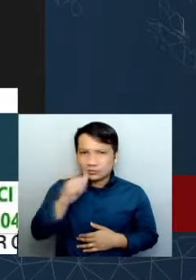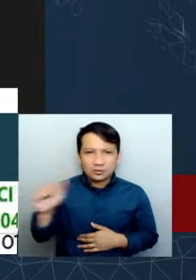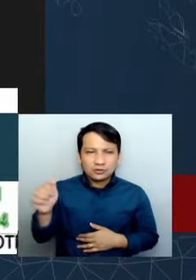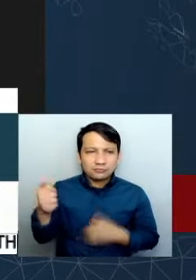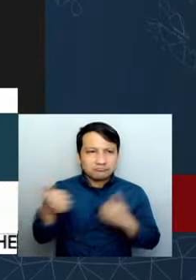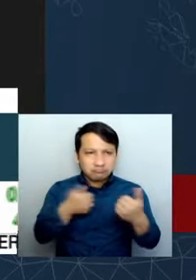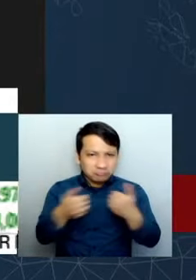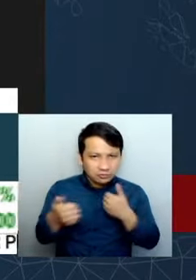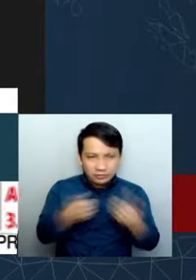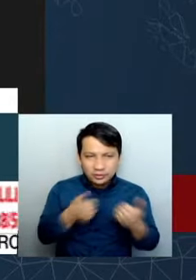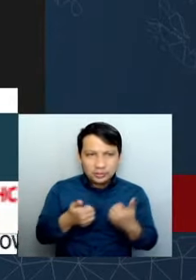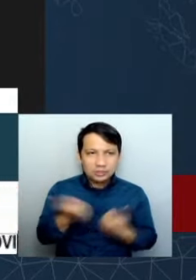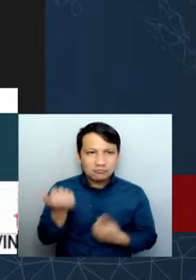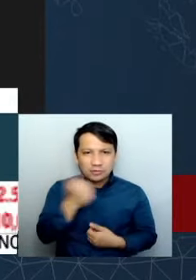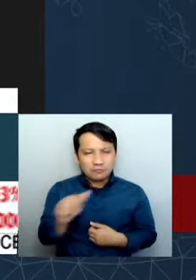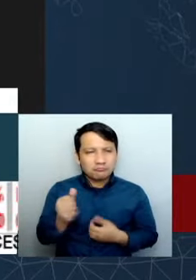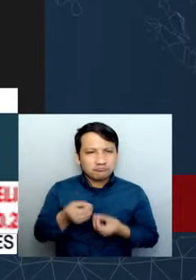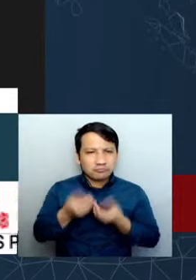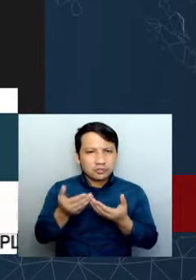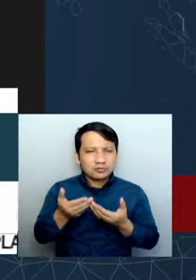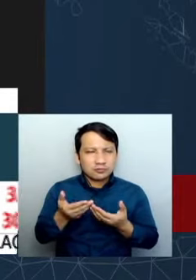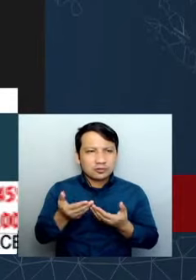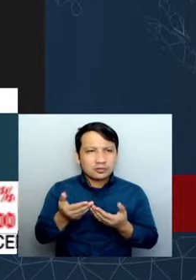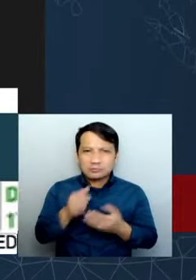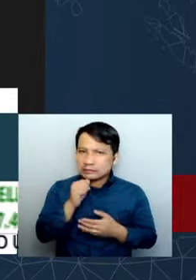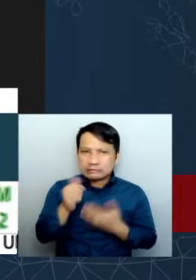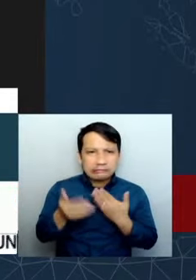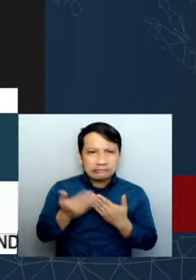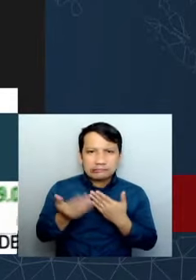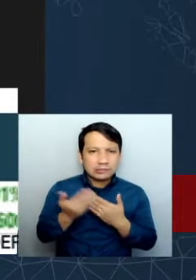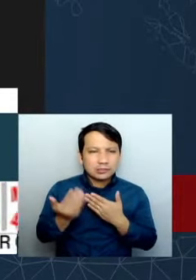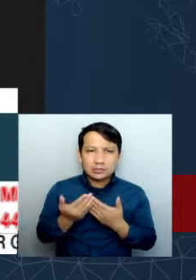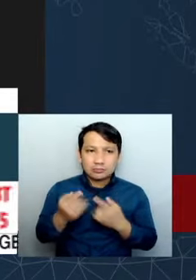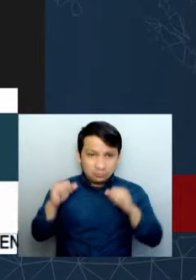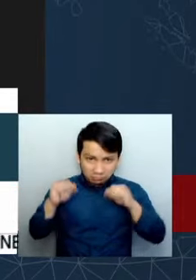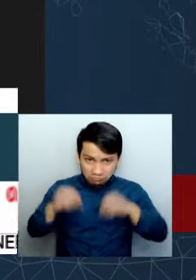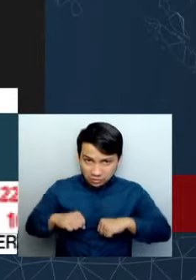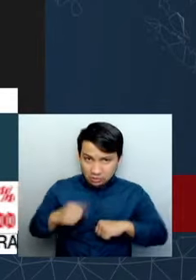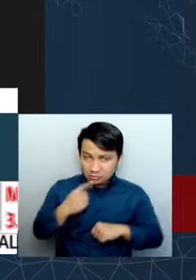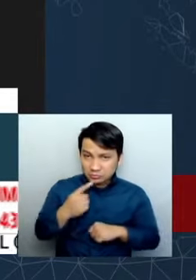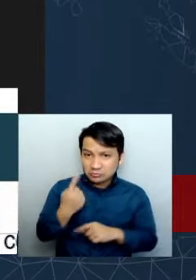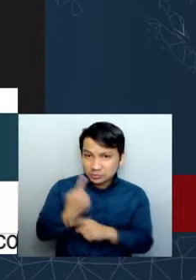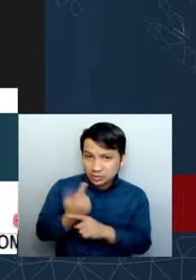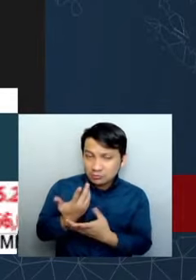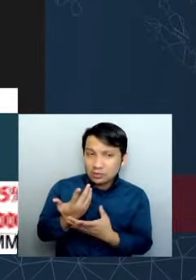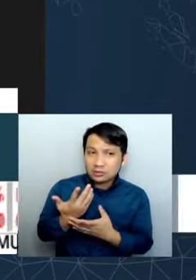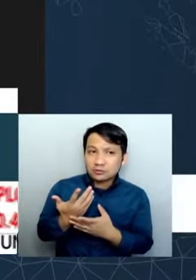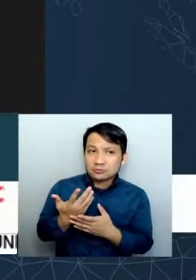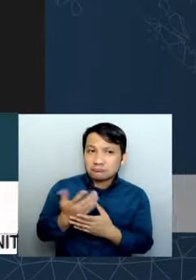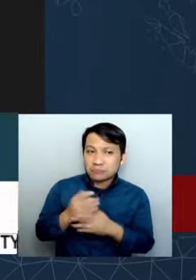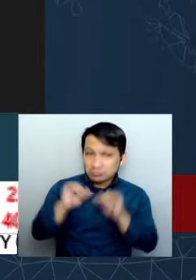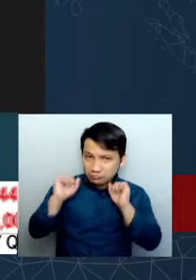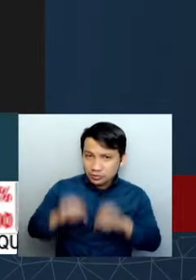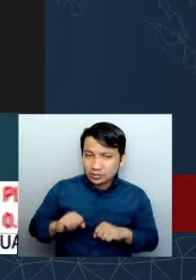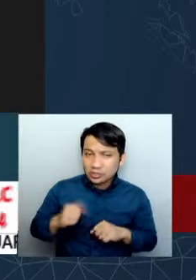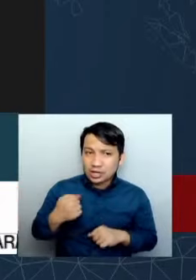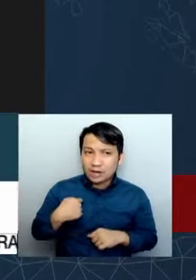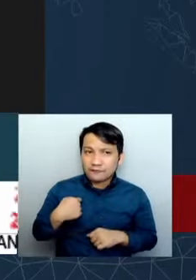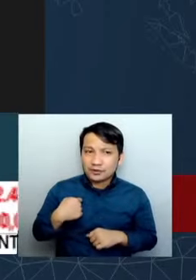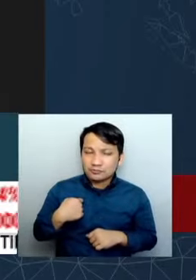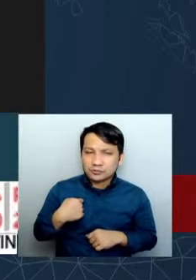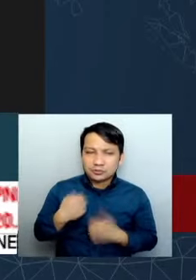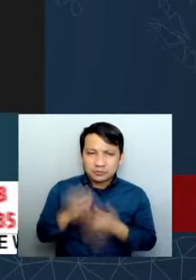And that's a goal. It's not an easy thing to do. I'm not saying I can do it right away, but it's not impossible. I have a shot, and that's all I can ask